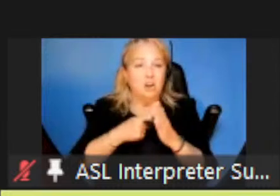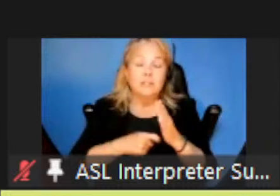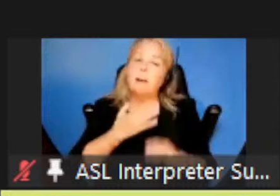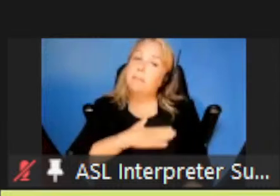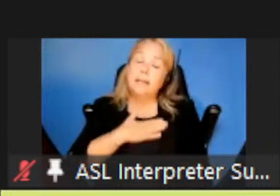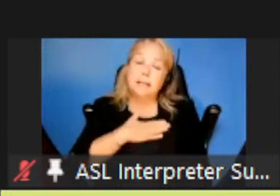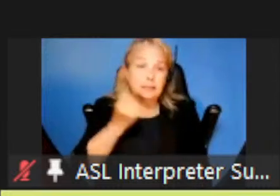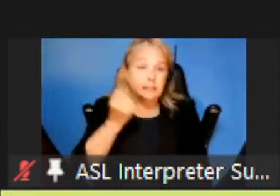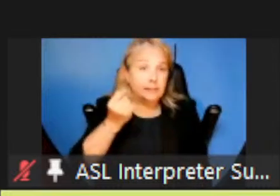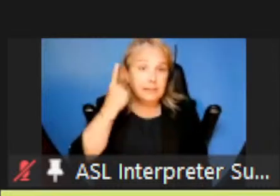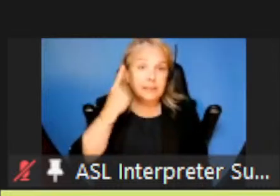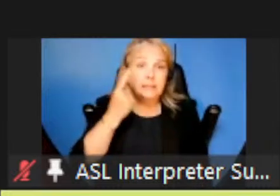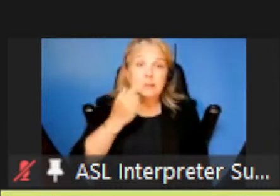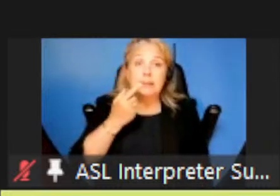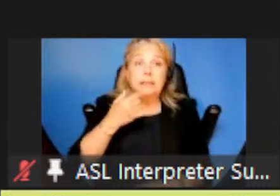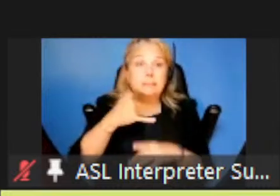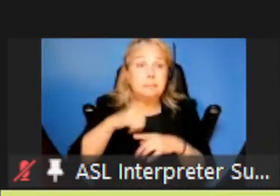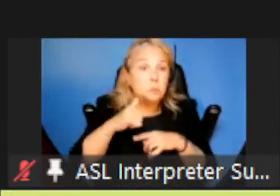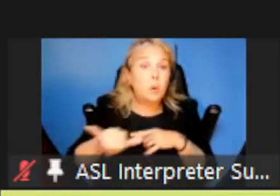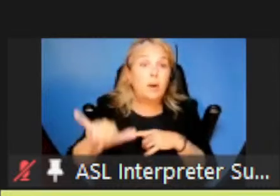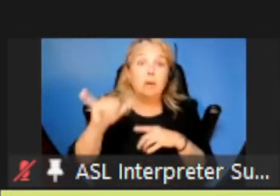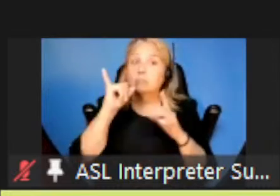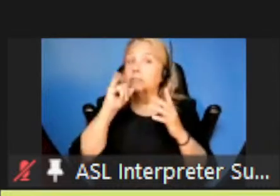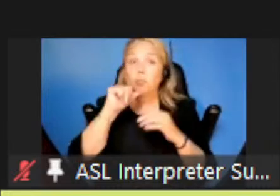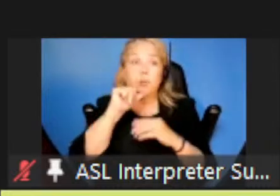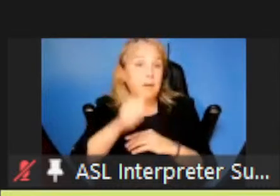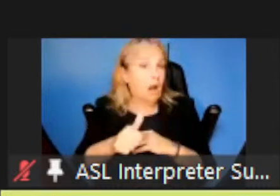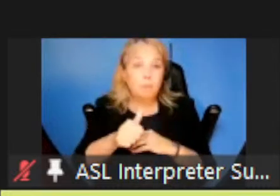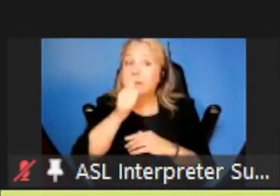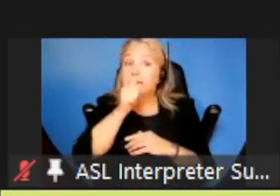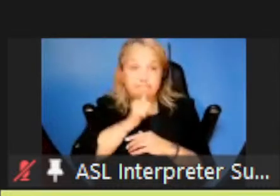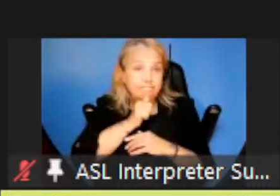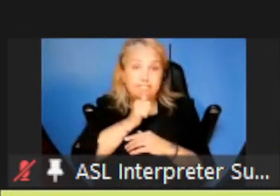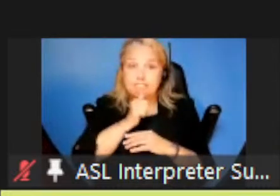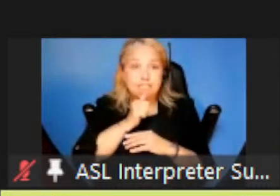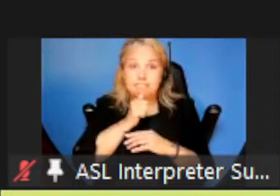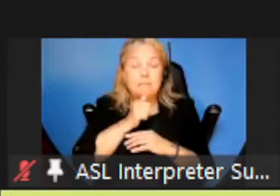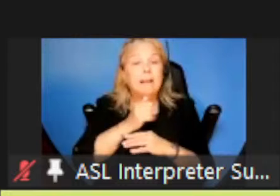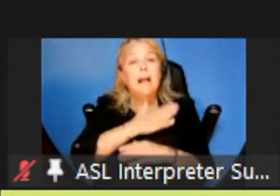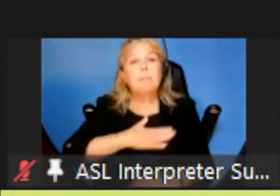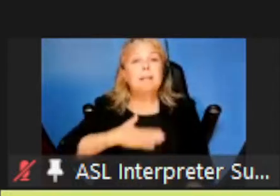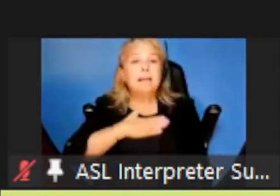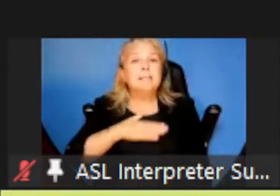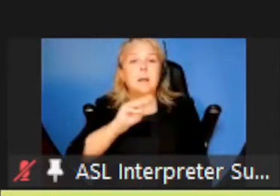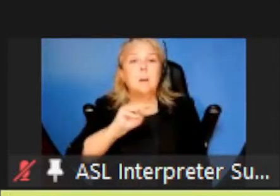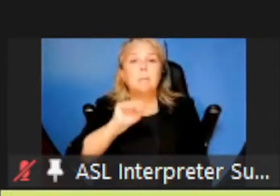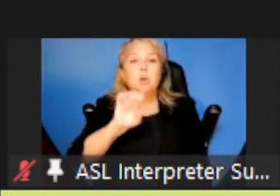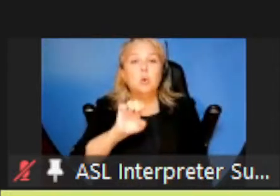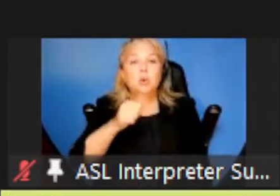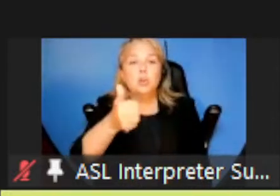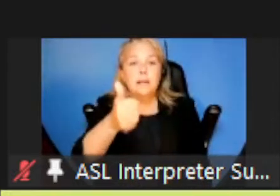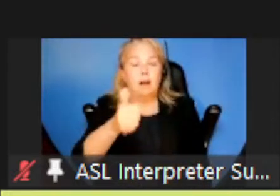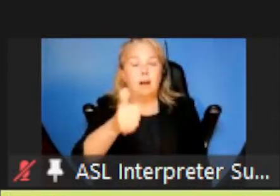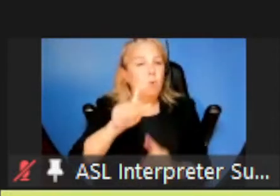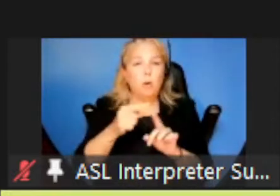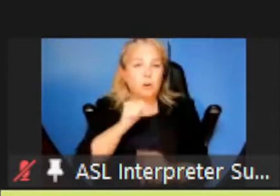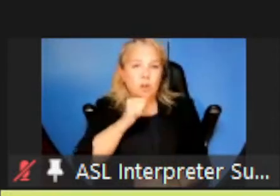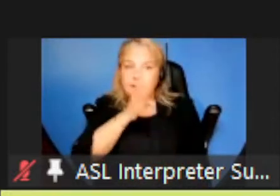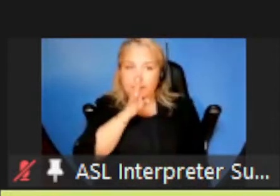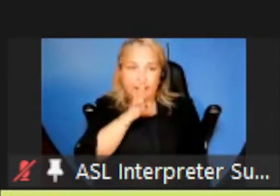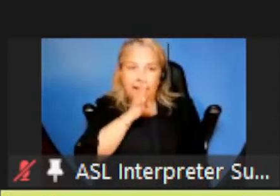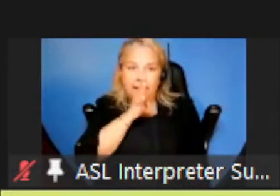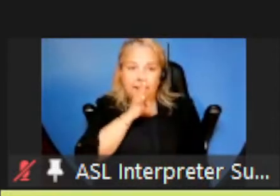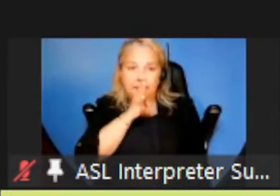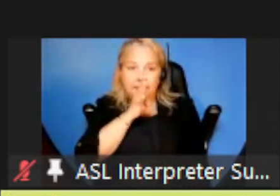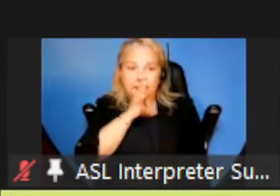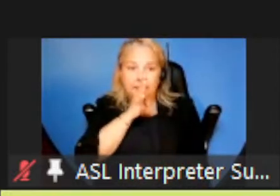will not be tolerated during this public hearing. I would also ask that you mute yourself when you're not speaking,